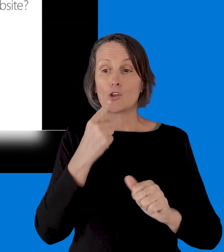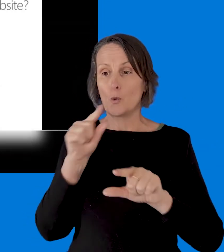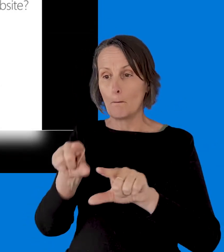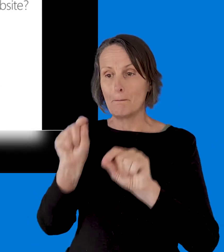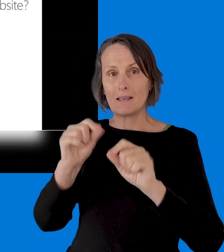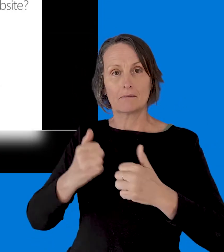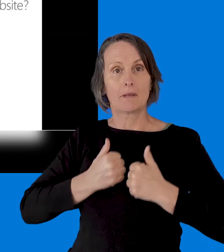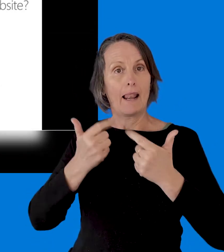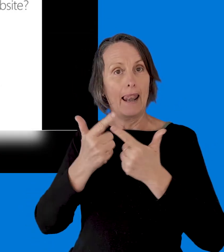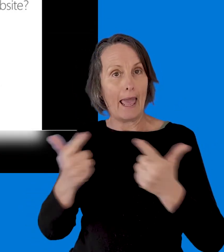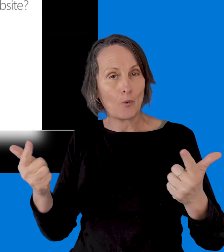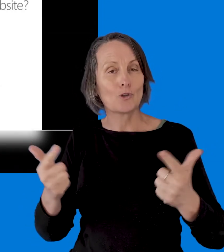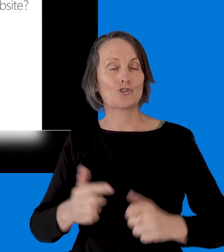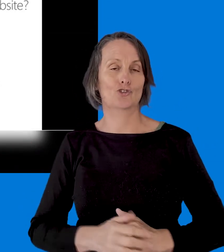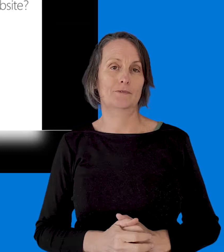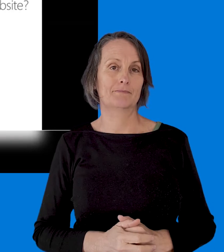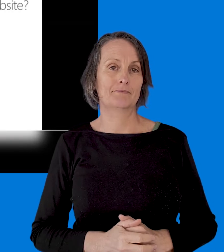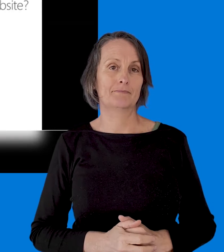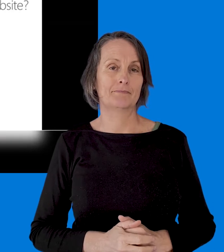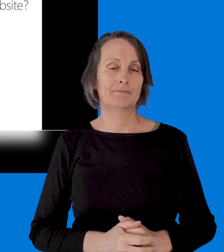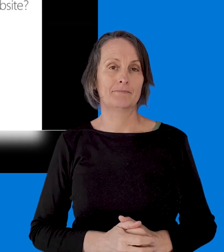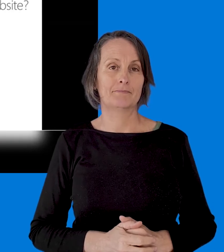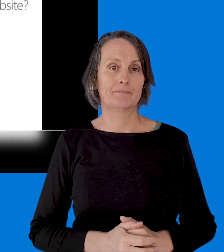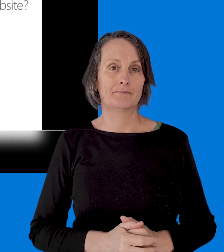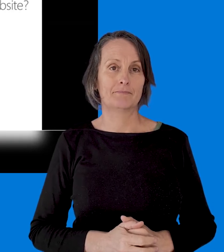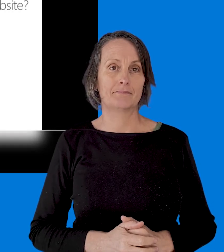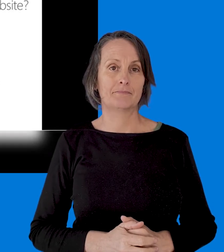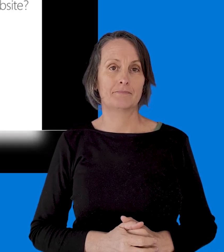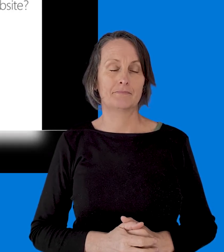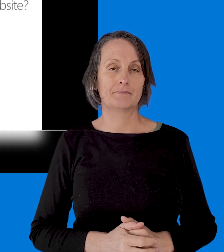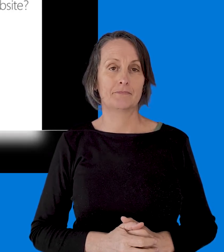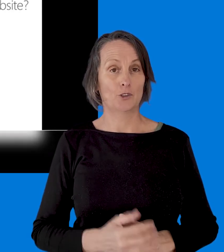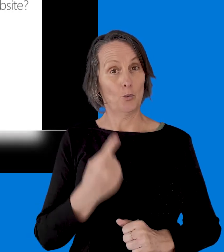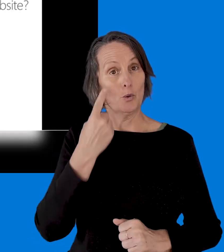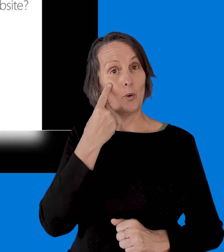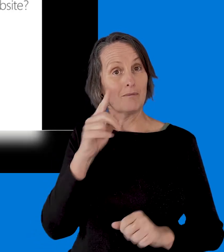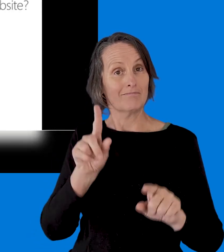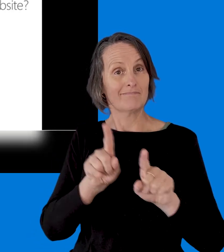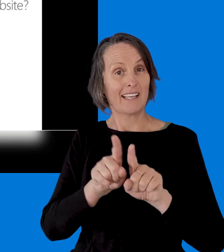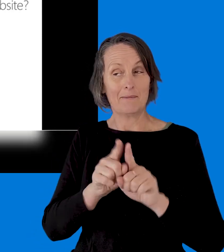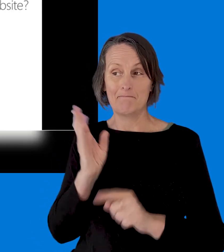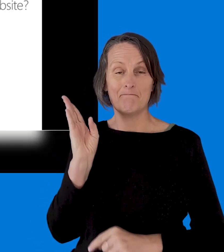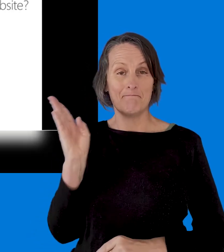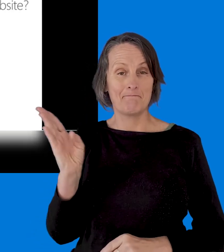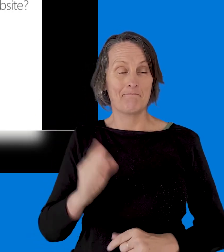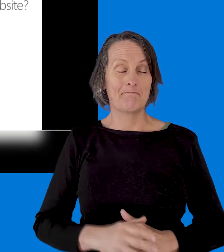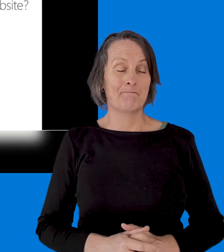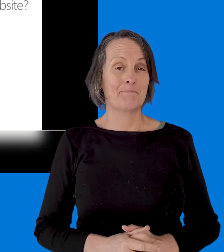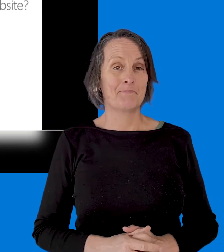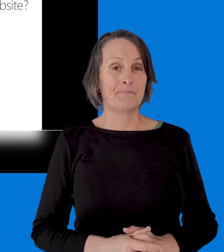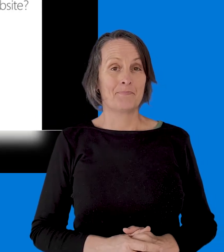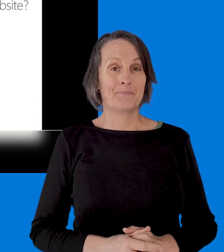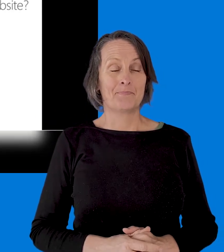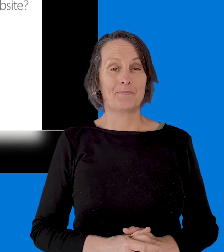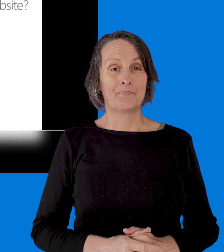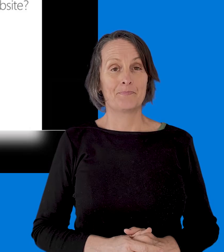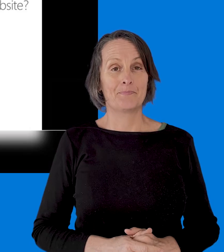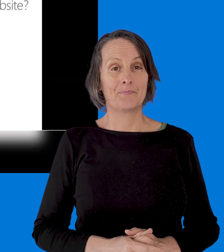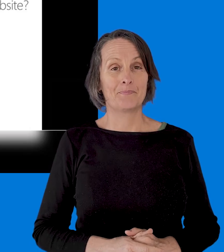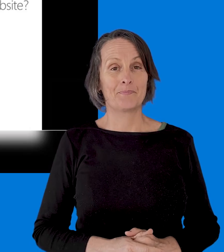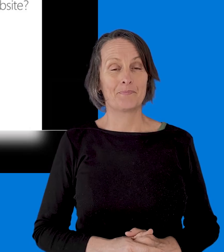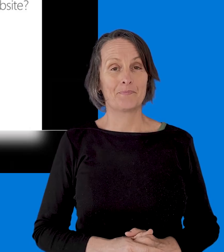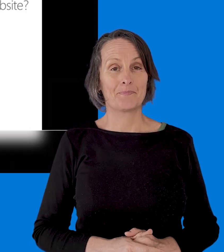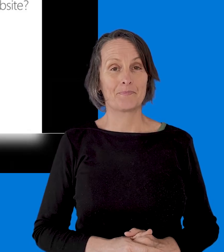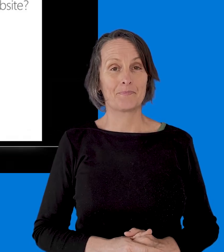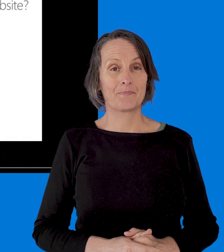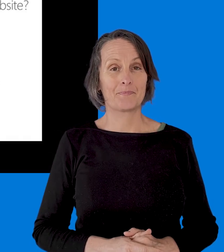and then you specify your name and language, and then you enter the conversation. So you'll see something very similar to what I showed on the screen when I